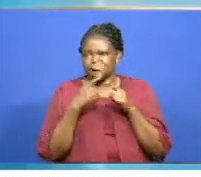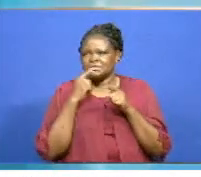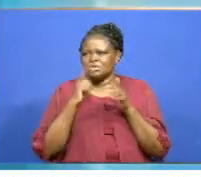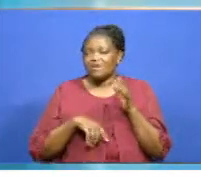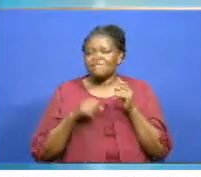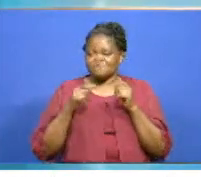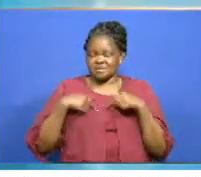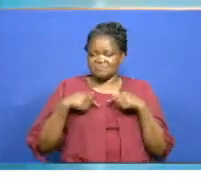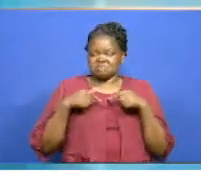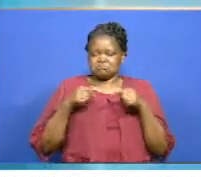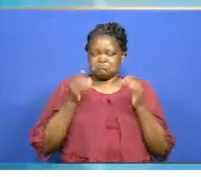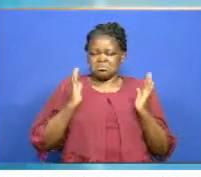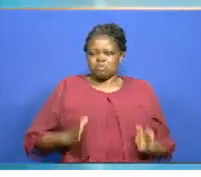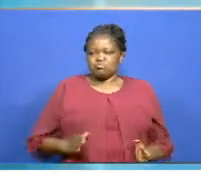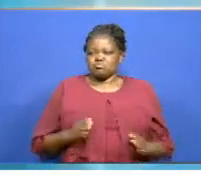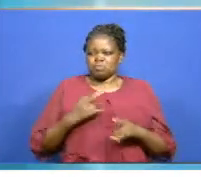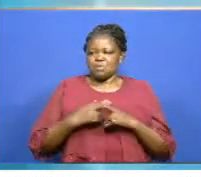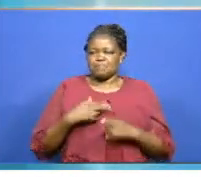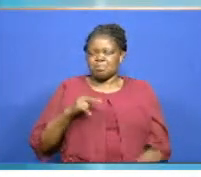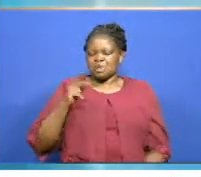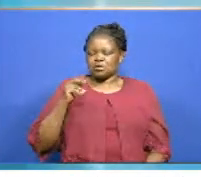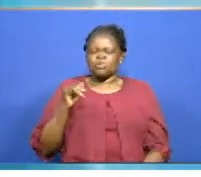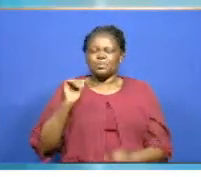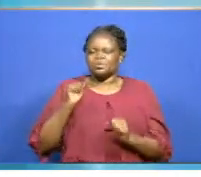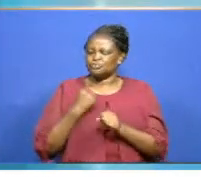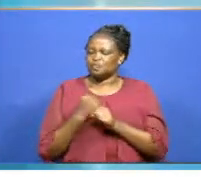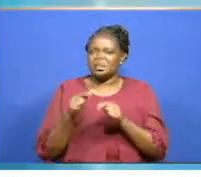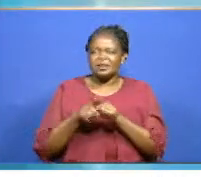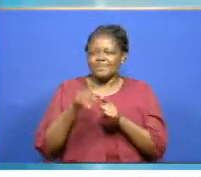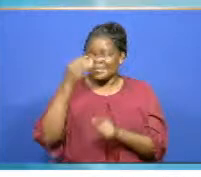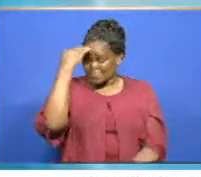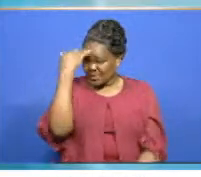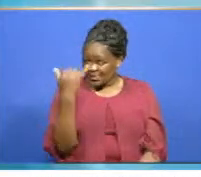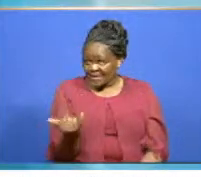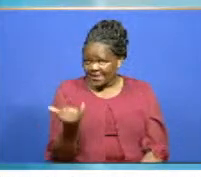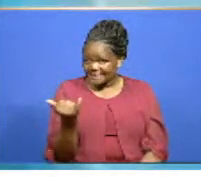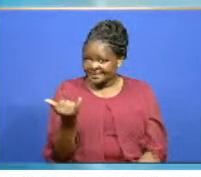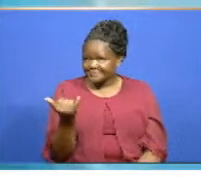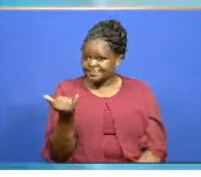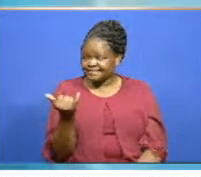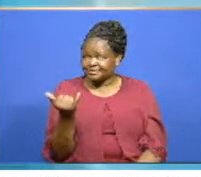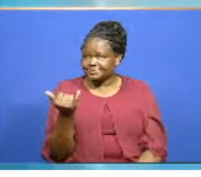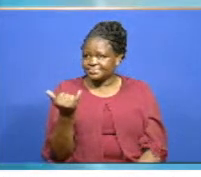same. Because if you look at Muhisa Kitui,